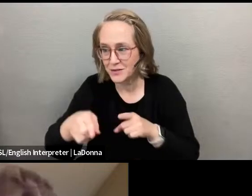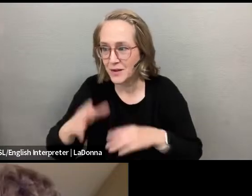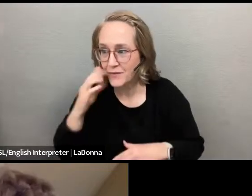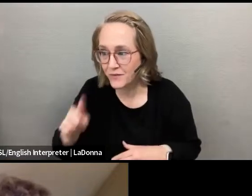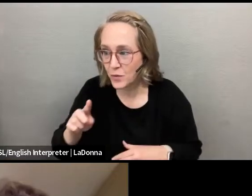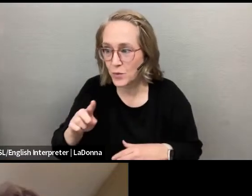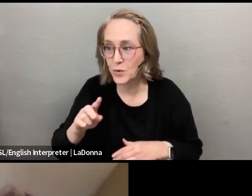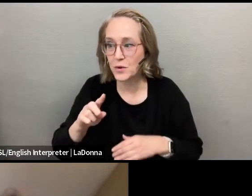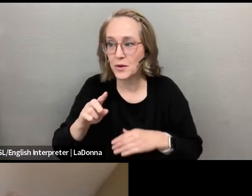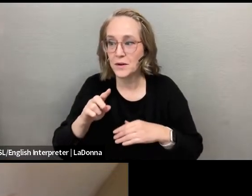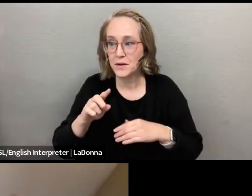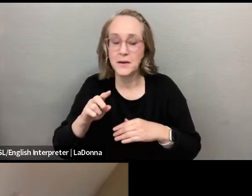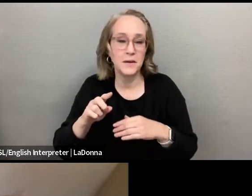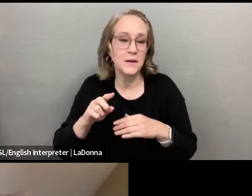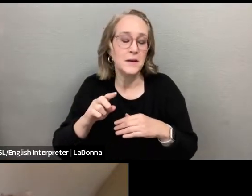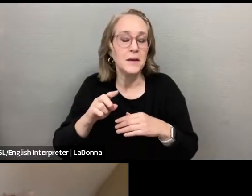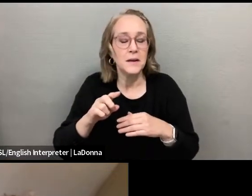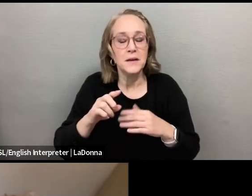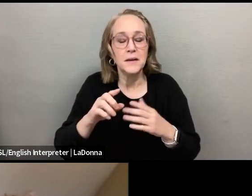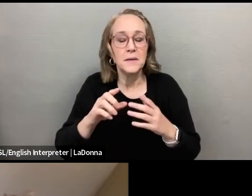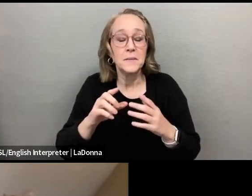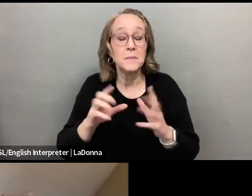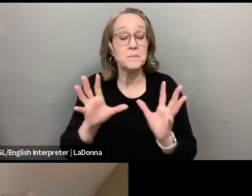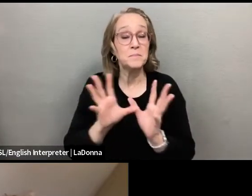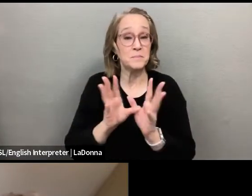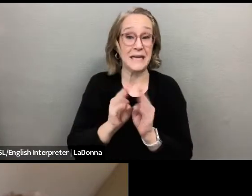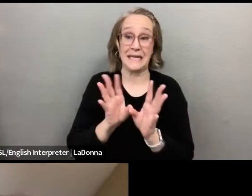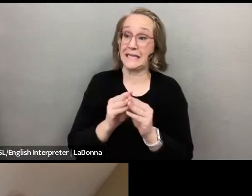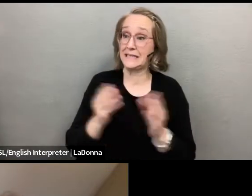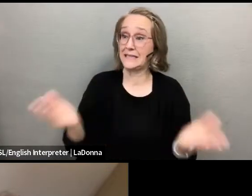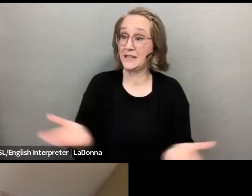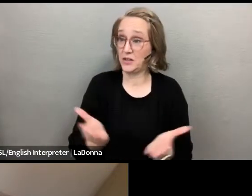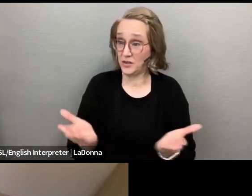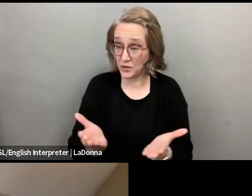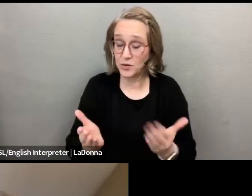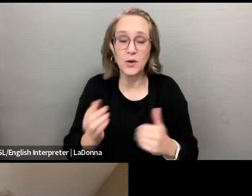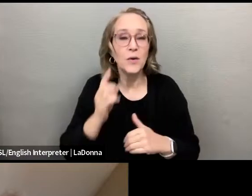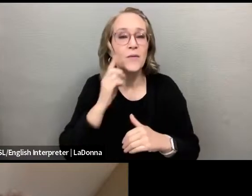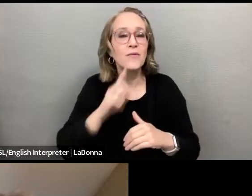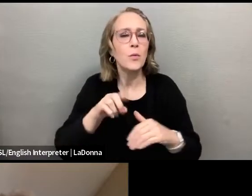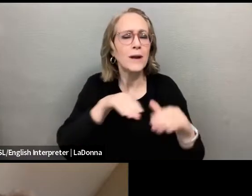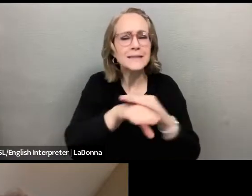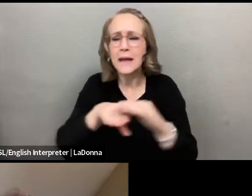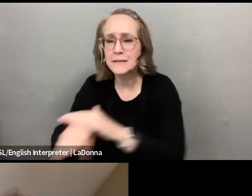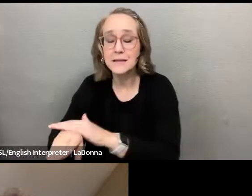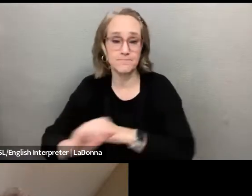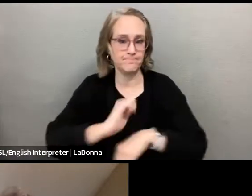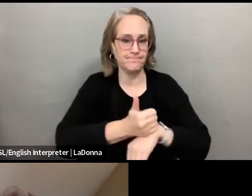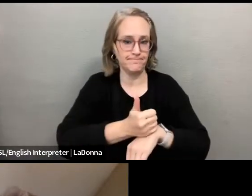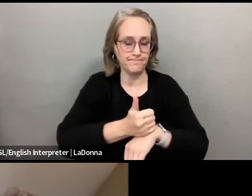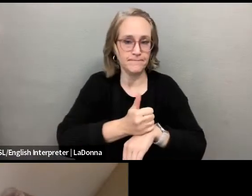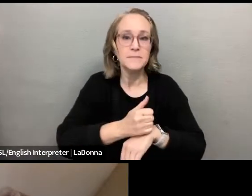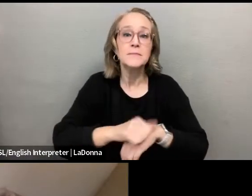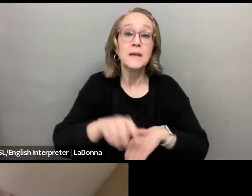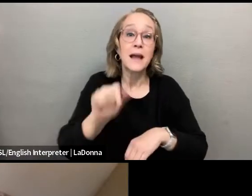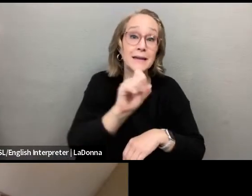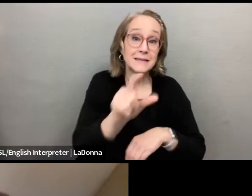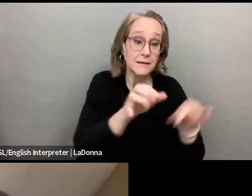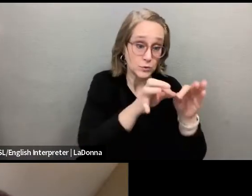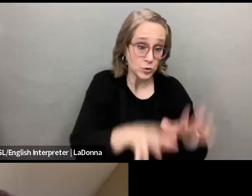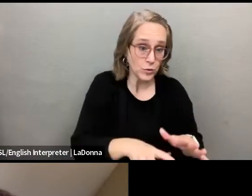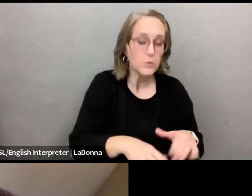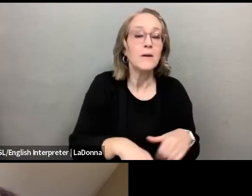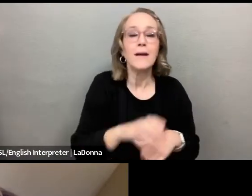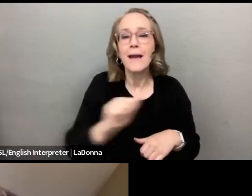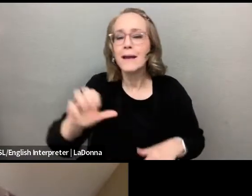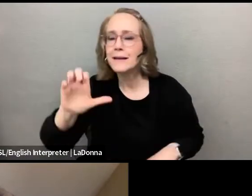few important points. Our meetings are accessible. We have ASL interpreters and communication